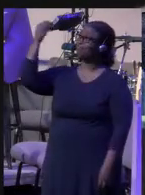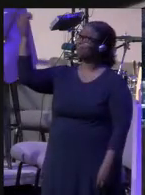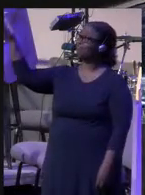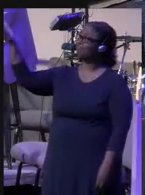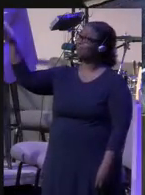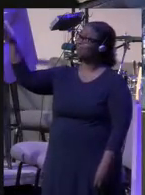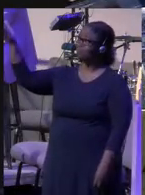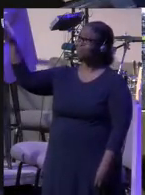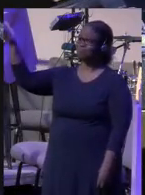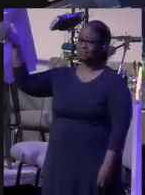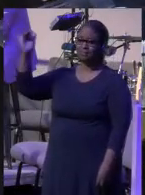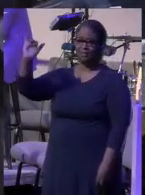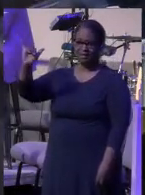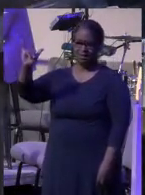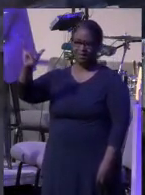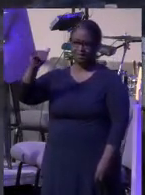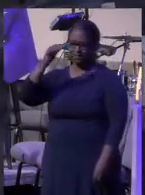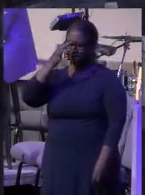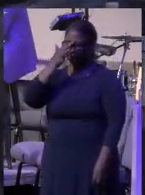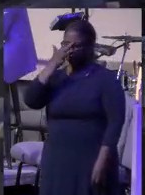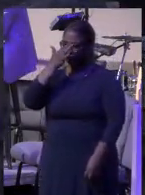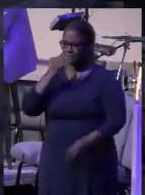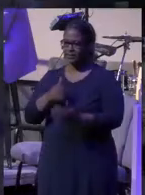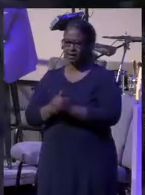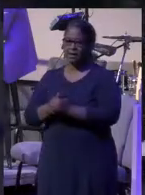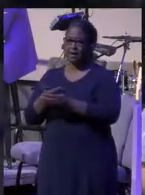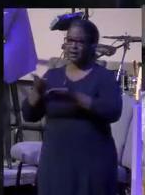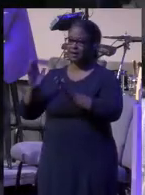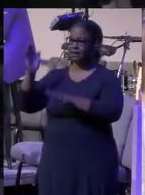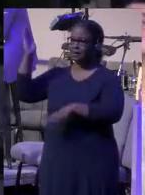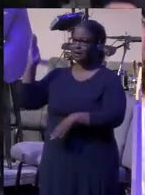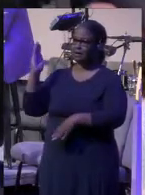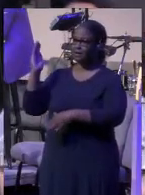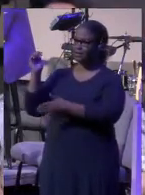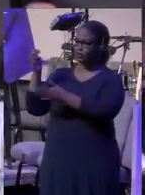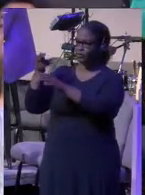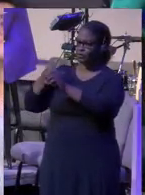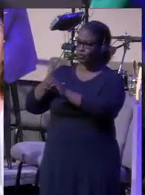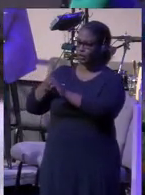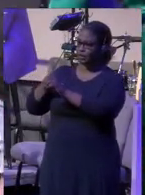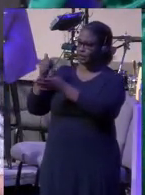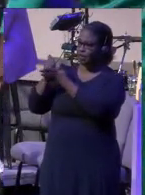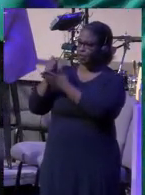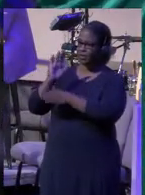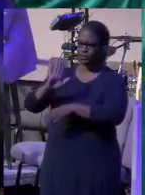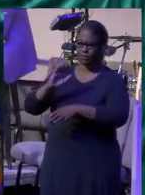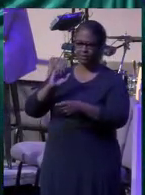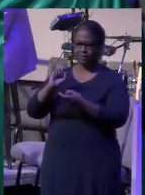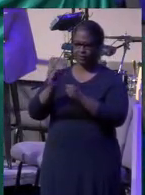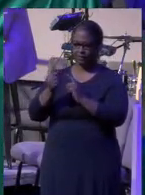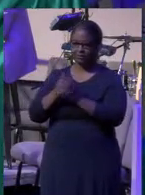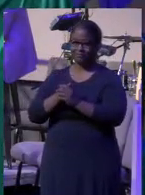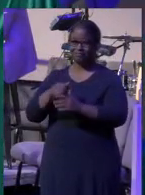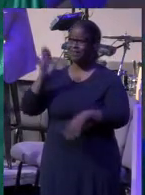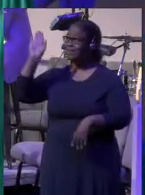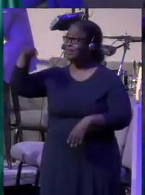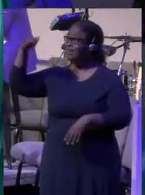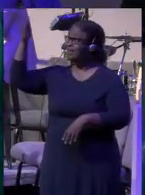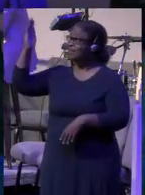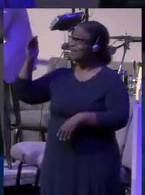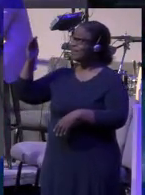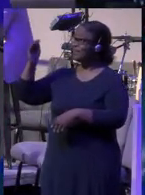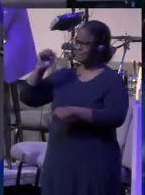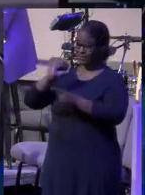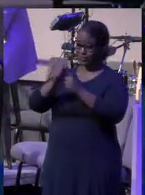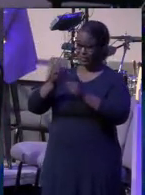situation and in your time of need. Thank you, Jesus. Lord God, this thing on my job is really bothering me.